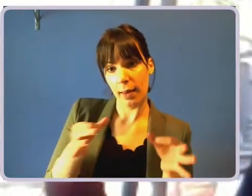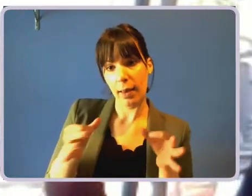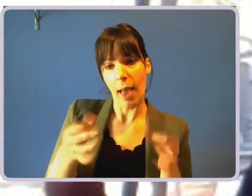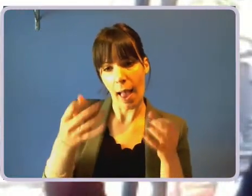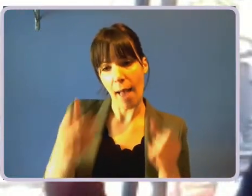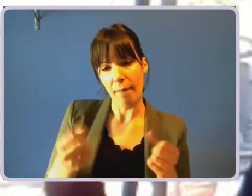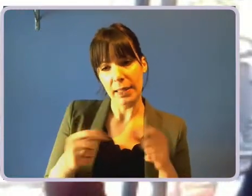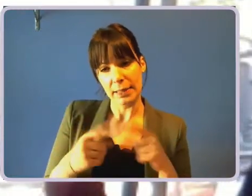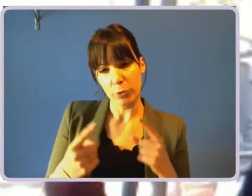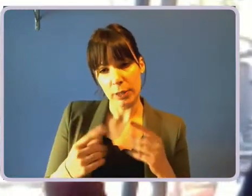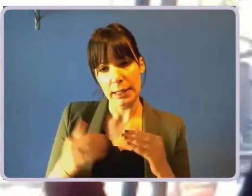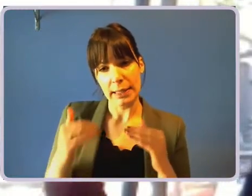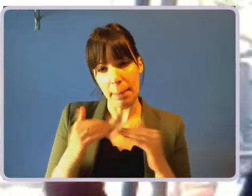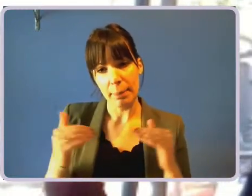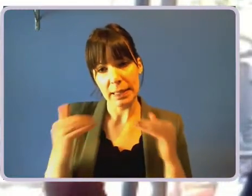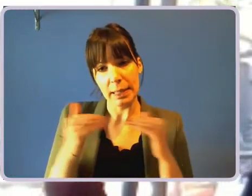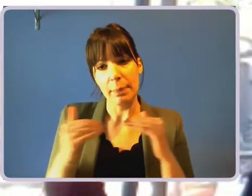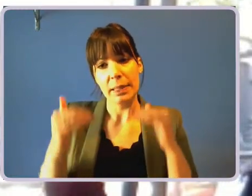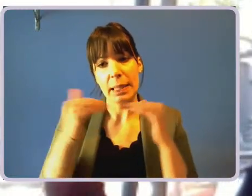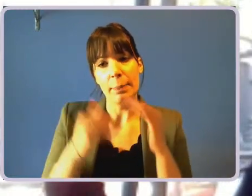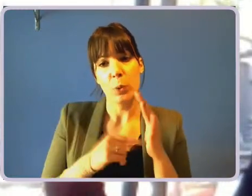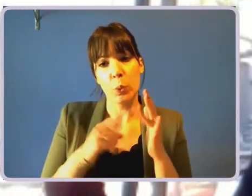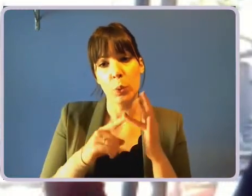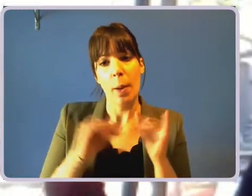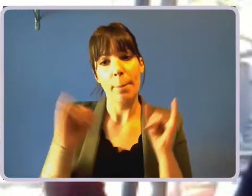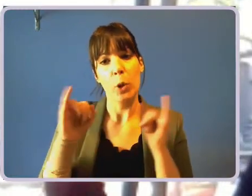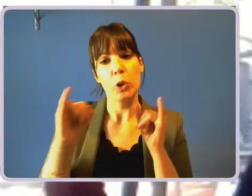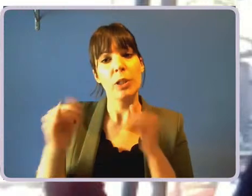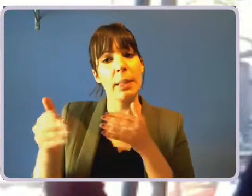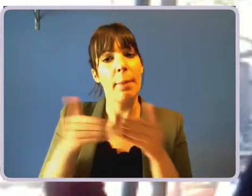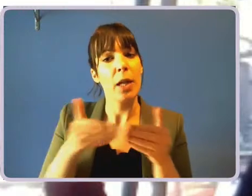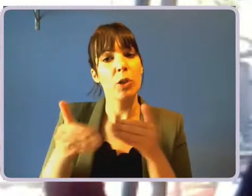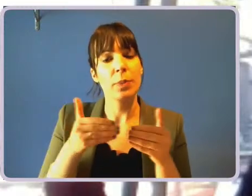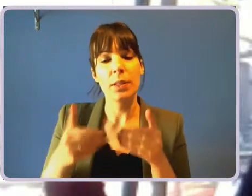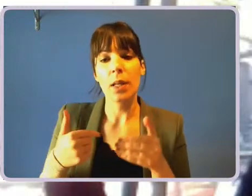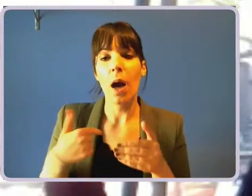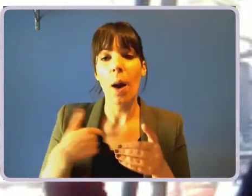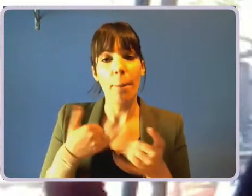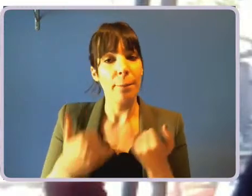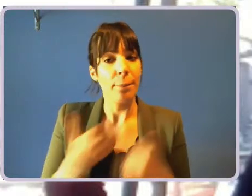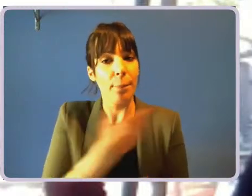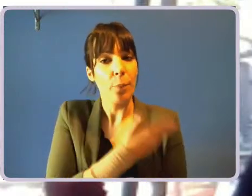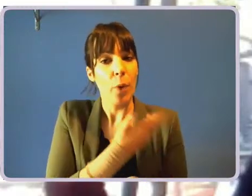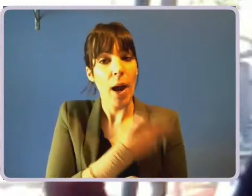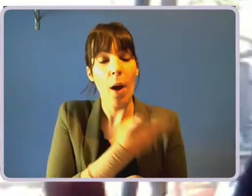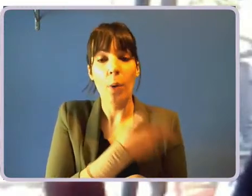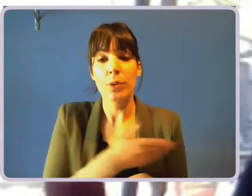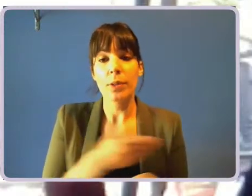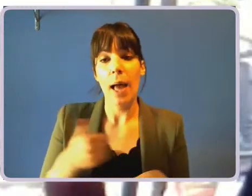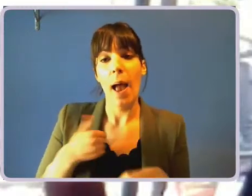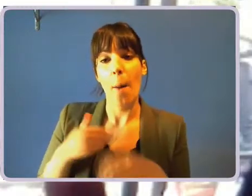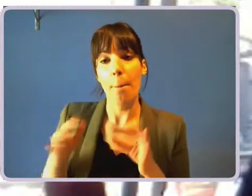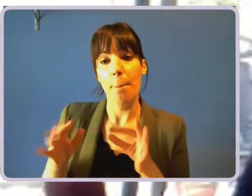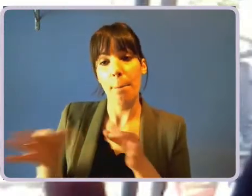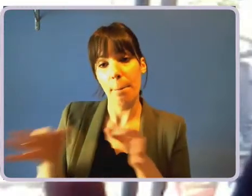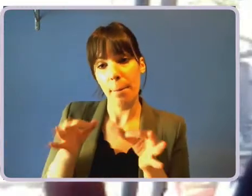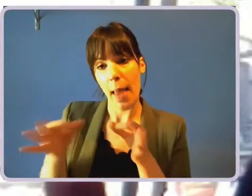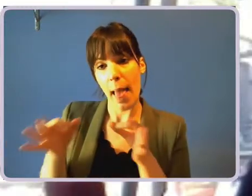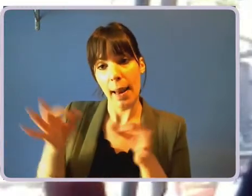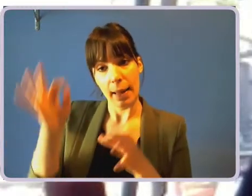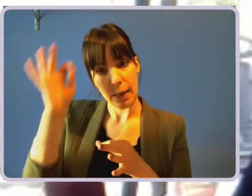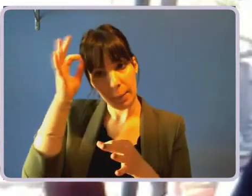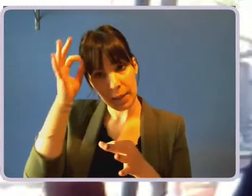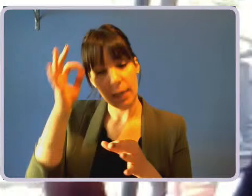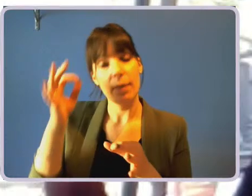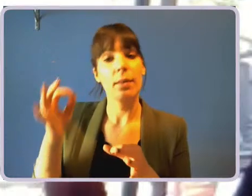emergency management, and I think I'm quite proud of the fact that our planning committee, the Municipal Emergency Management Planning